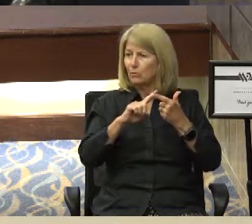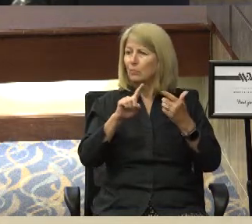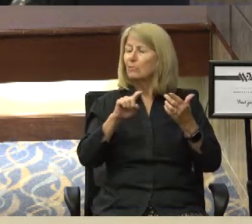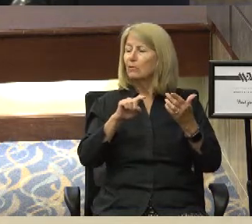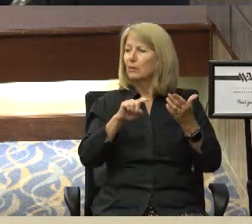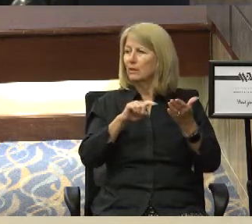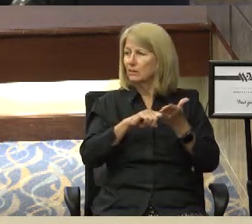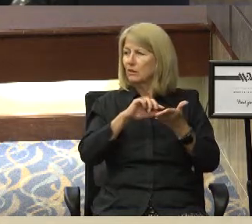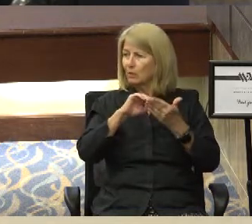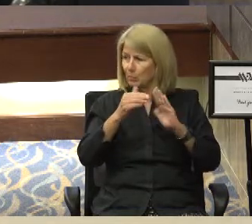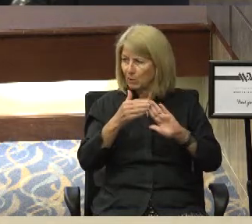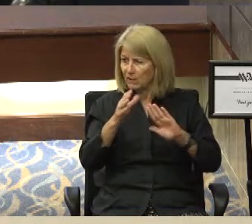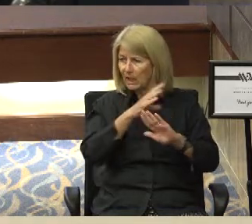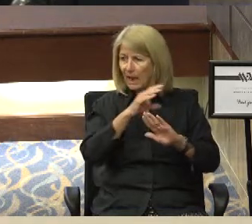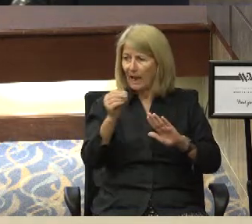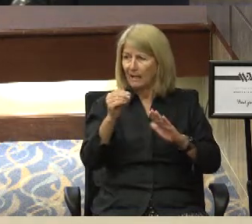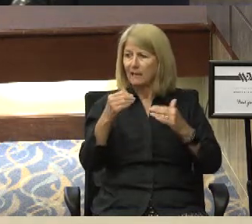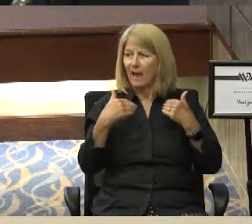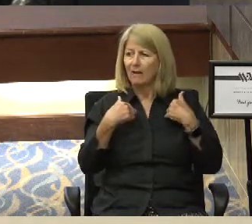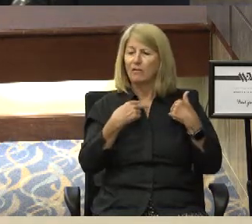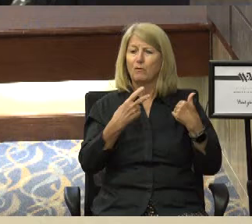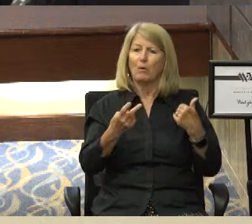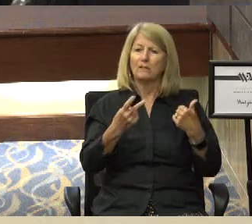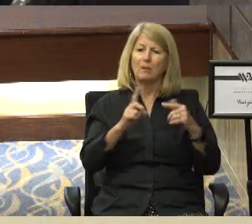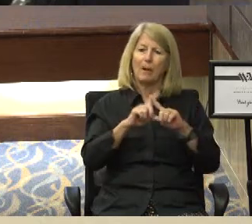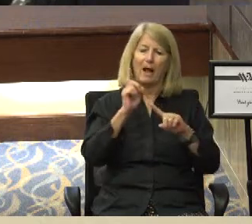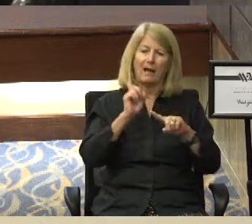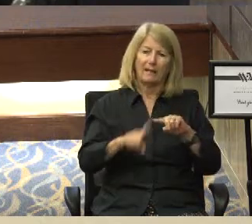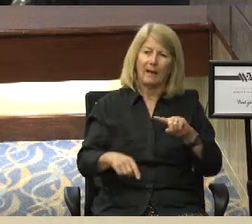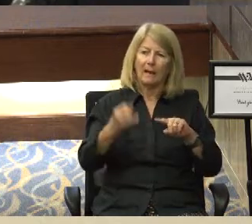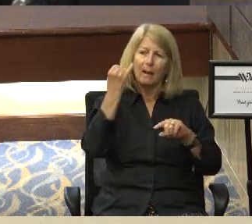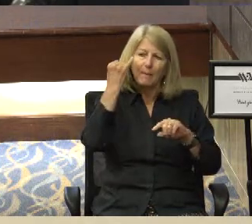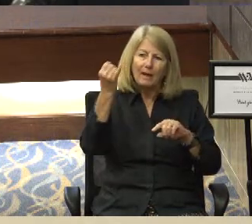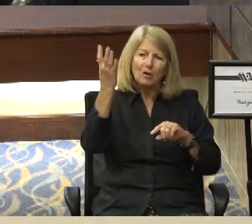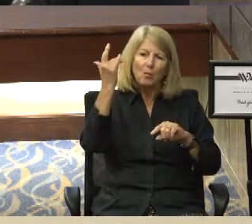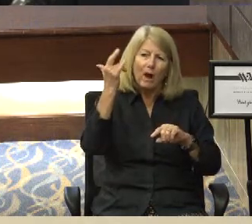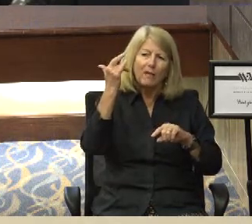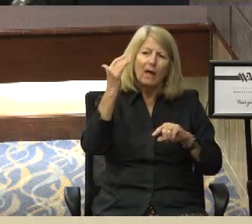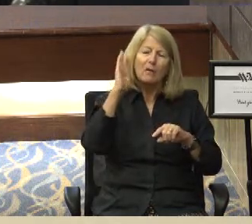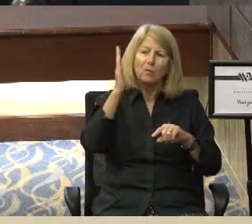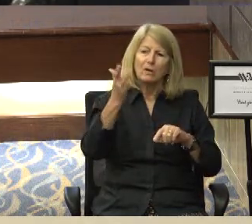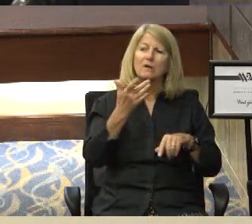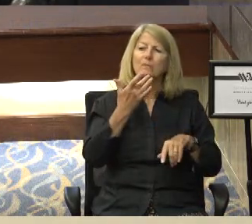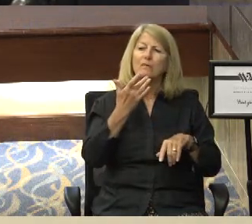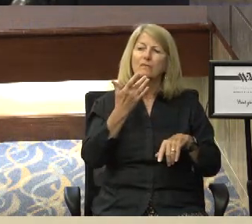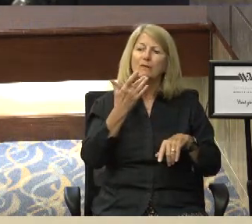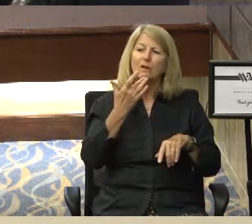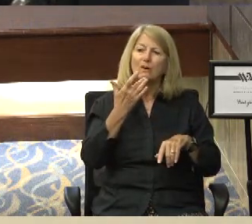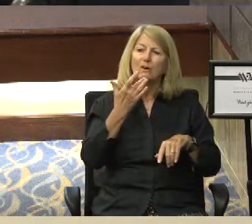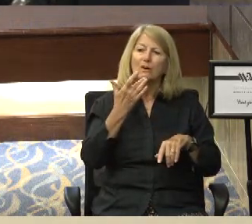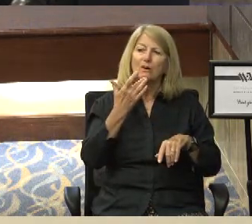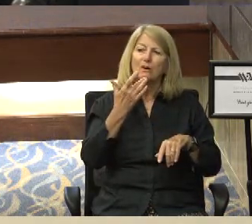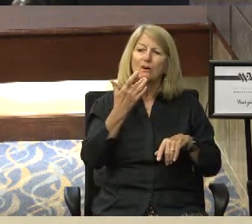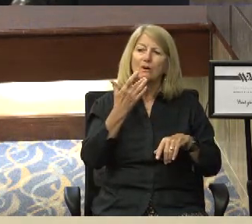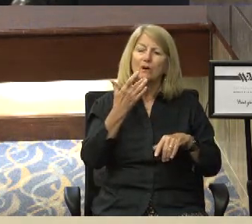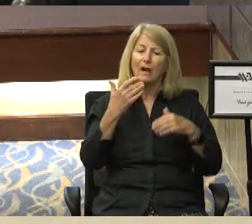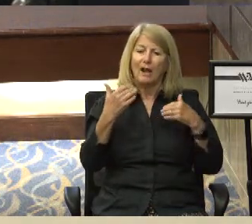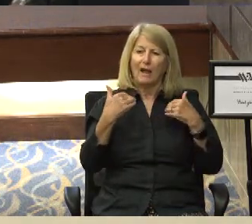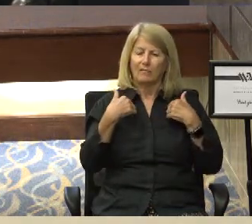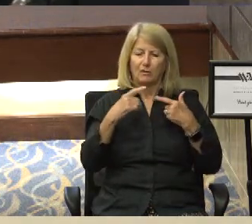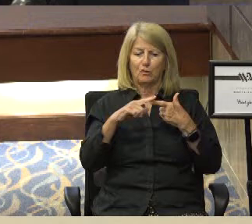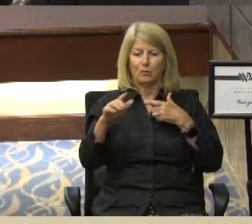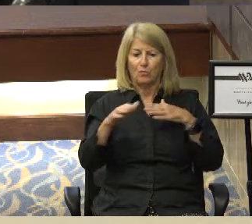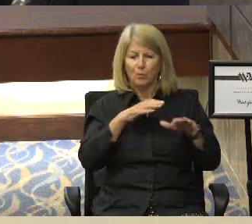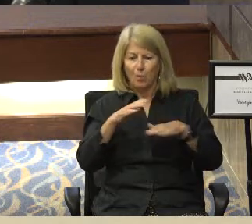specific item, I can't imagine why they would rather be having to walk from the bus stop that was proposed by